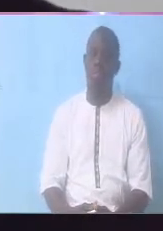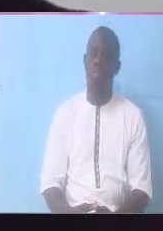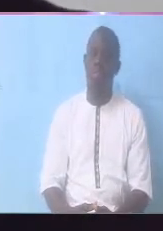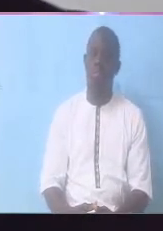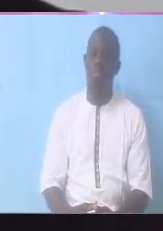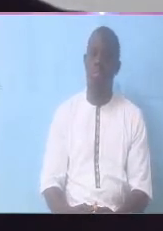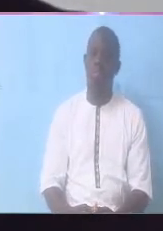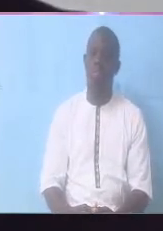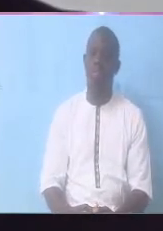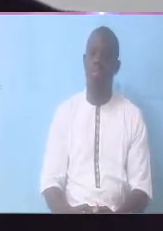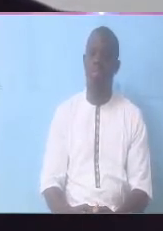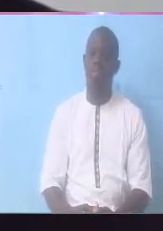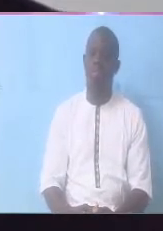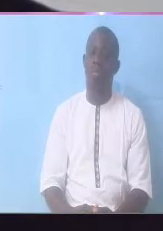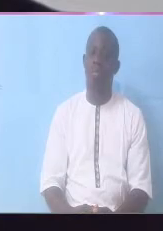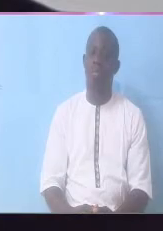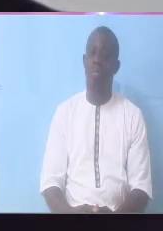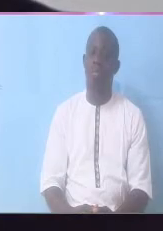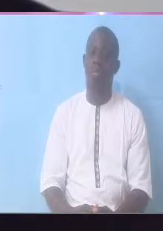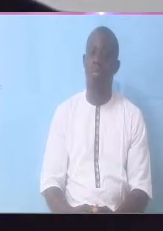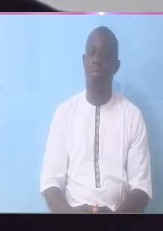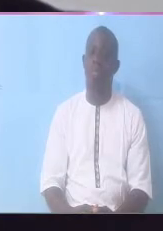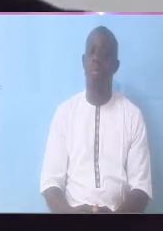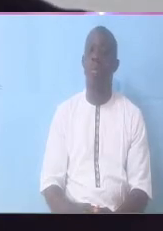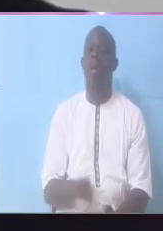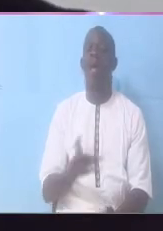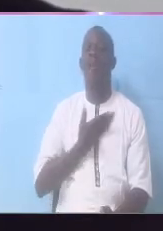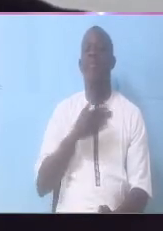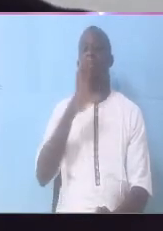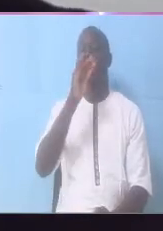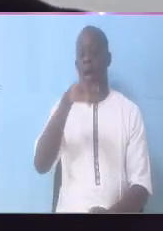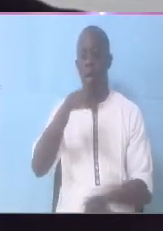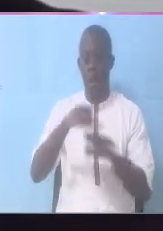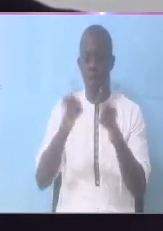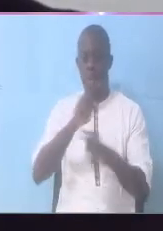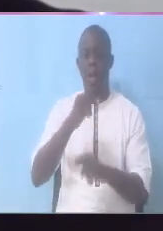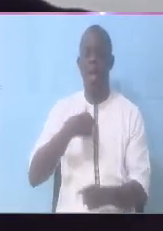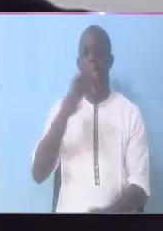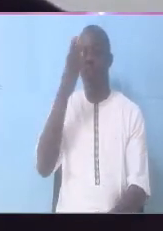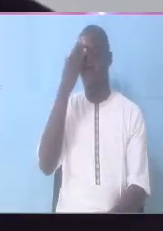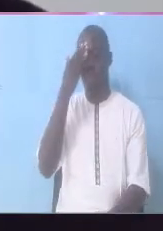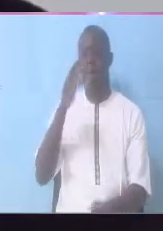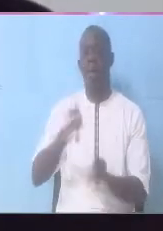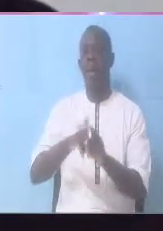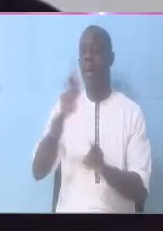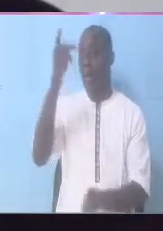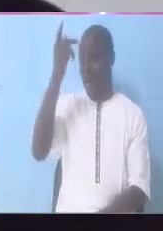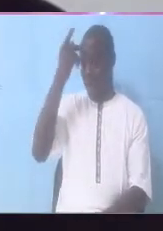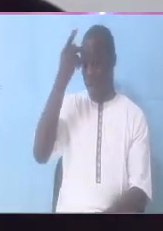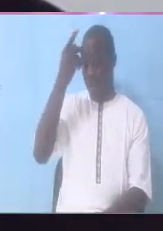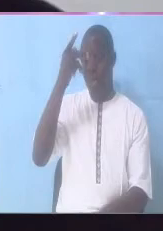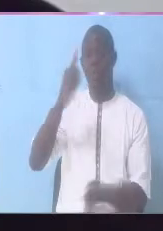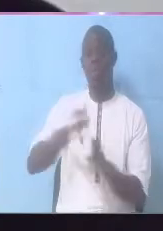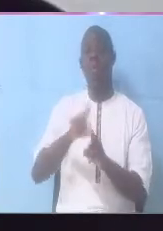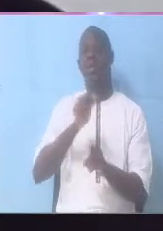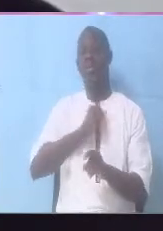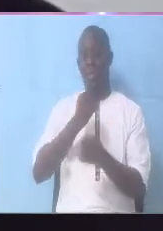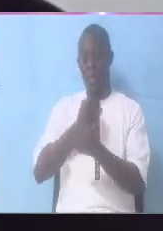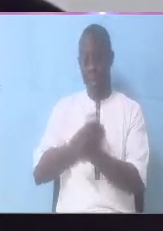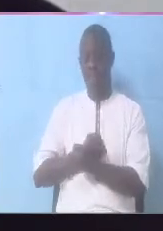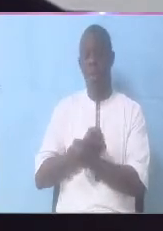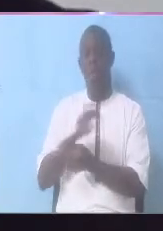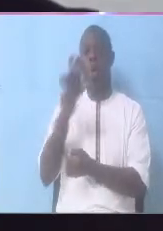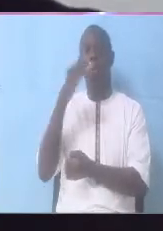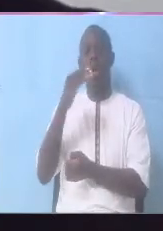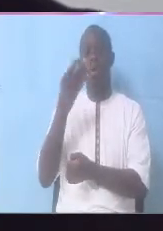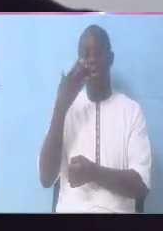Kanilai, those in Kanilai, I have to speak of what I knew. Some of them were detained until when the thing is from the concussion, like being dizzy